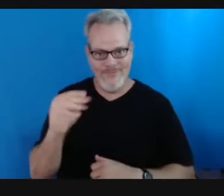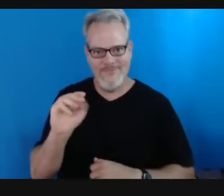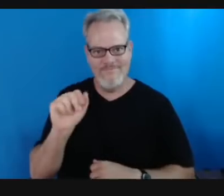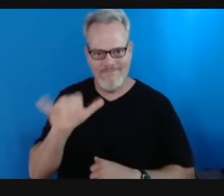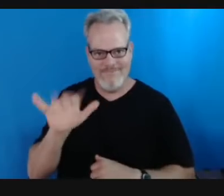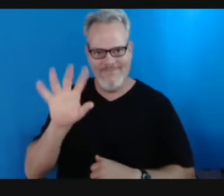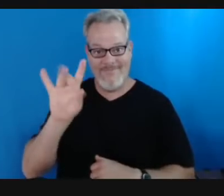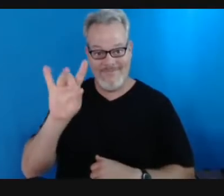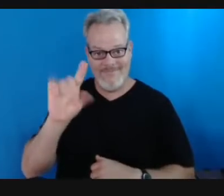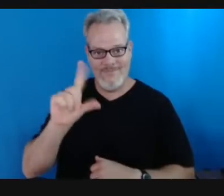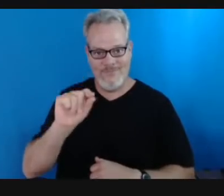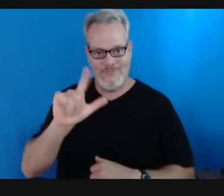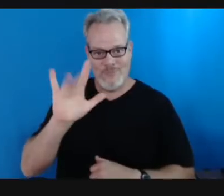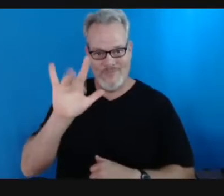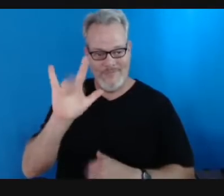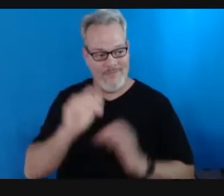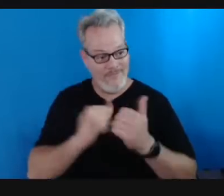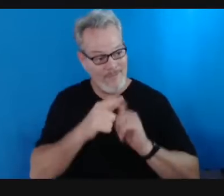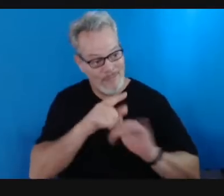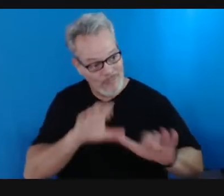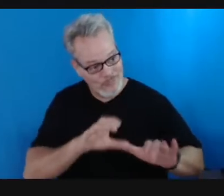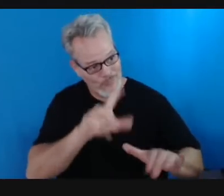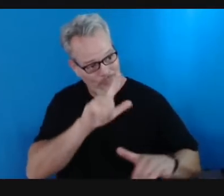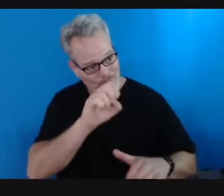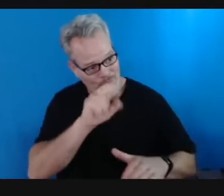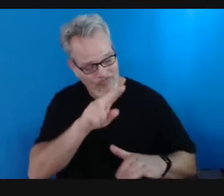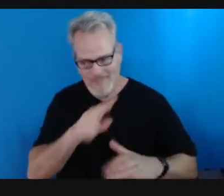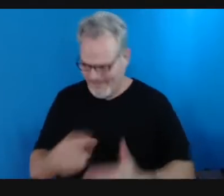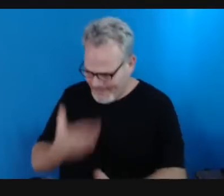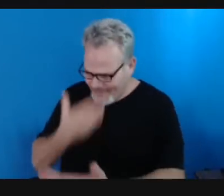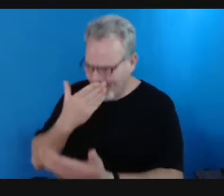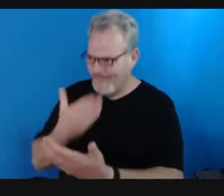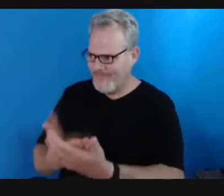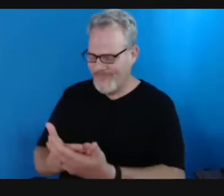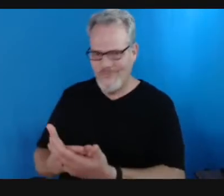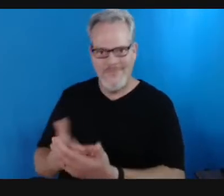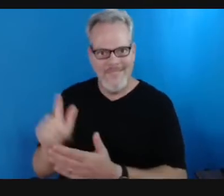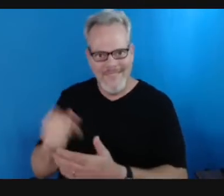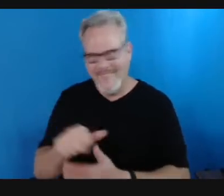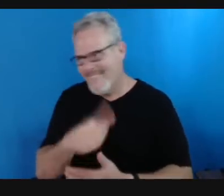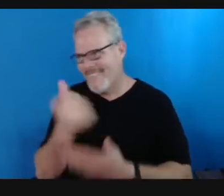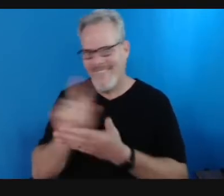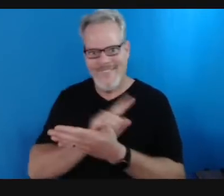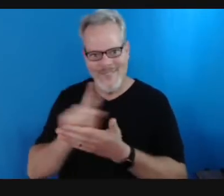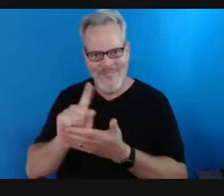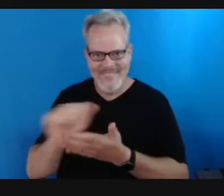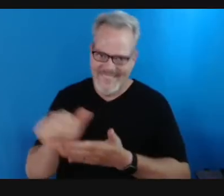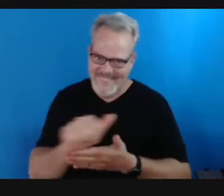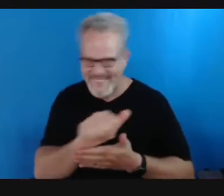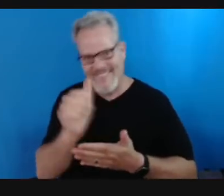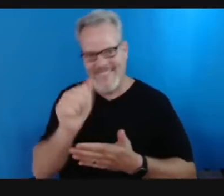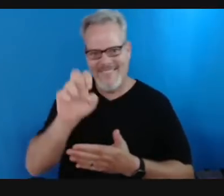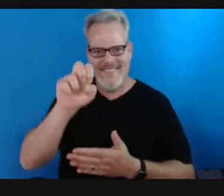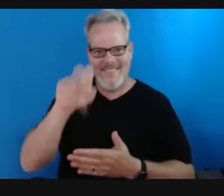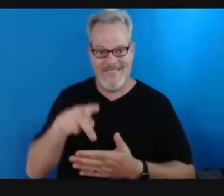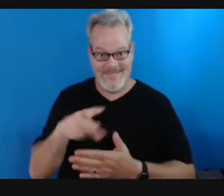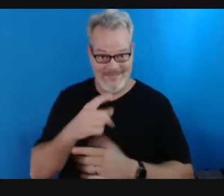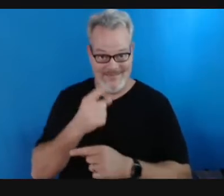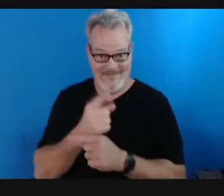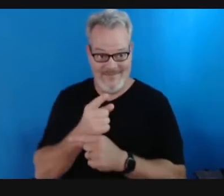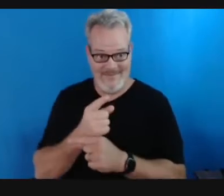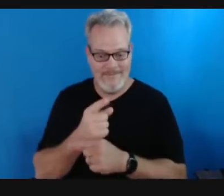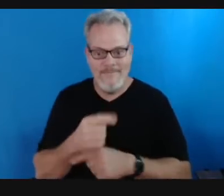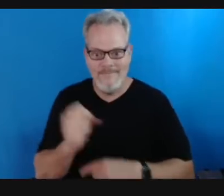today, Lou? I'm doing pretty good. Another week, another eruption, or another episode, right?